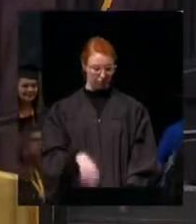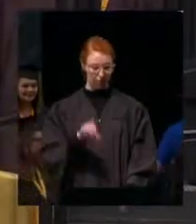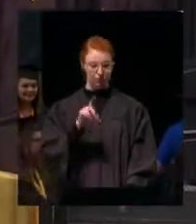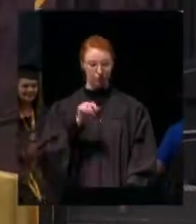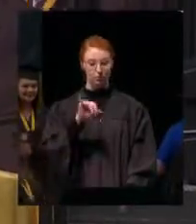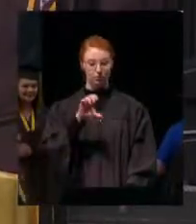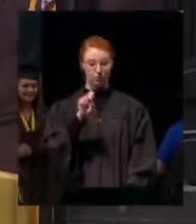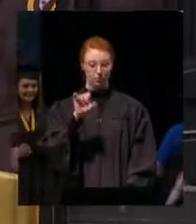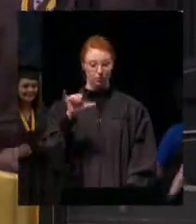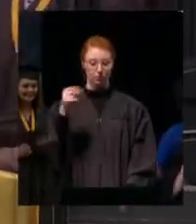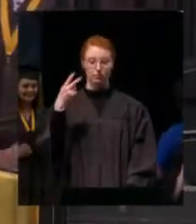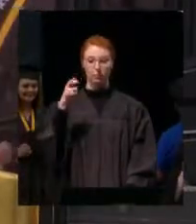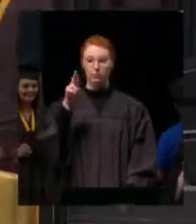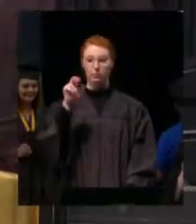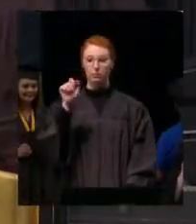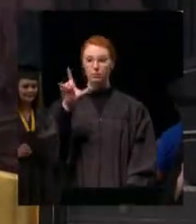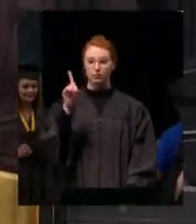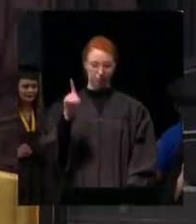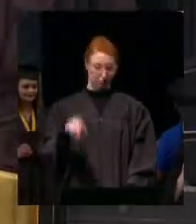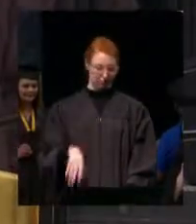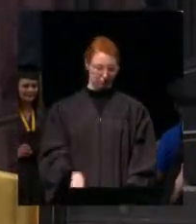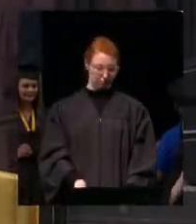Daisy Harold.